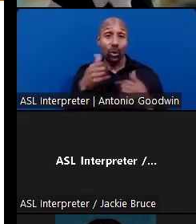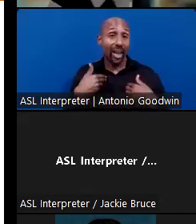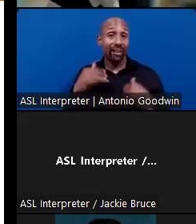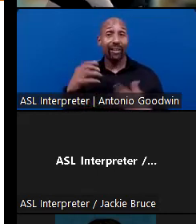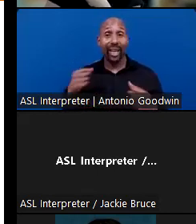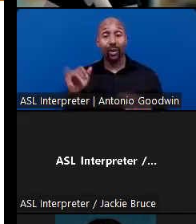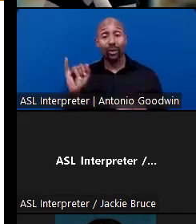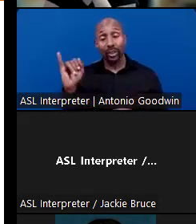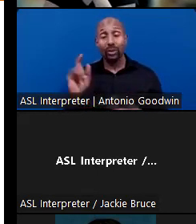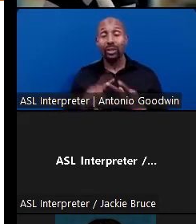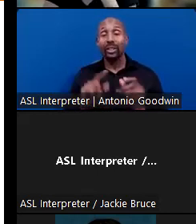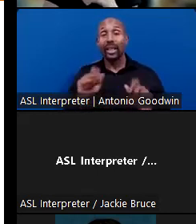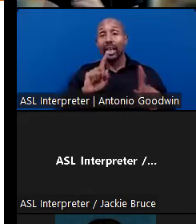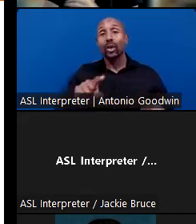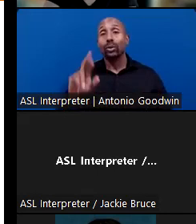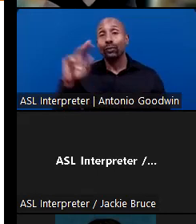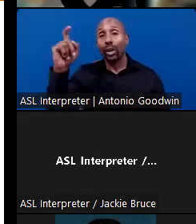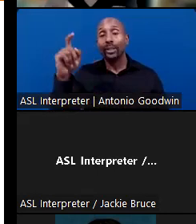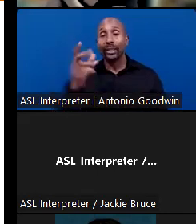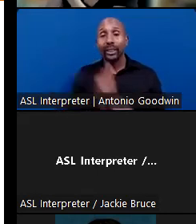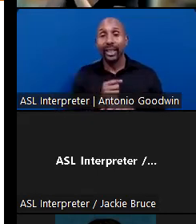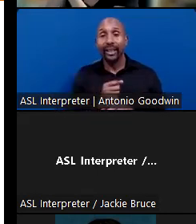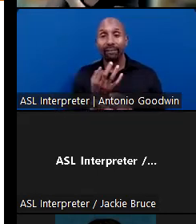free. You can get free